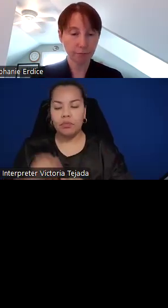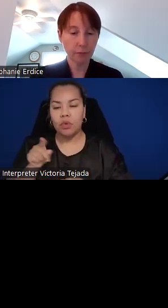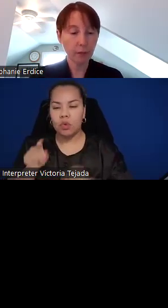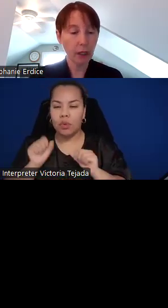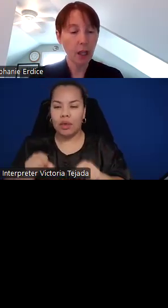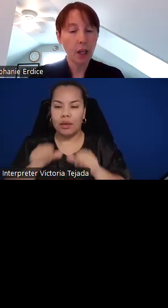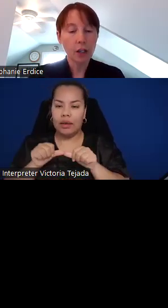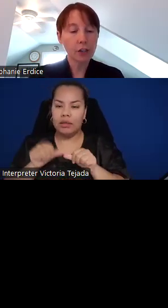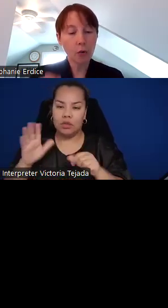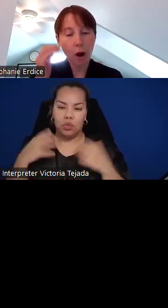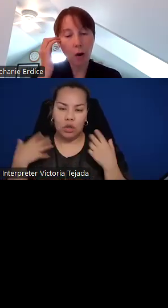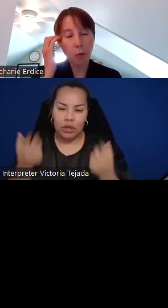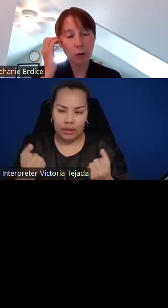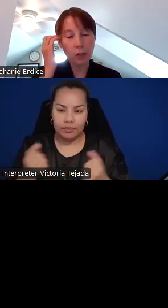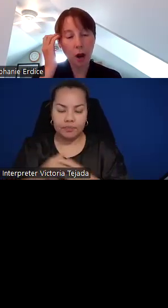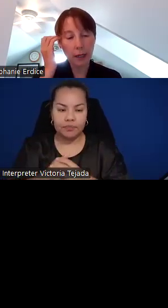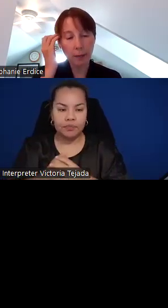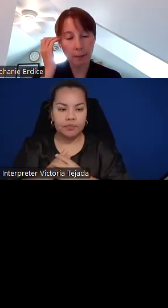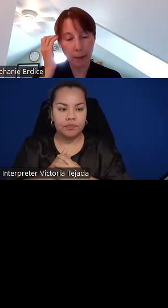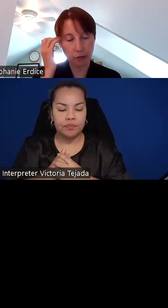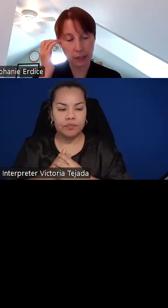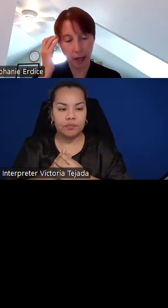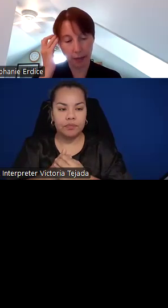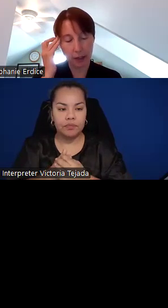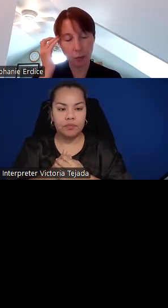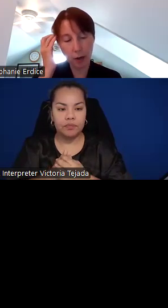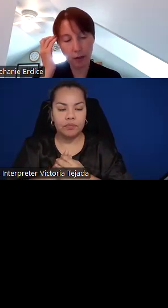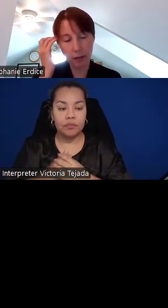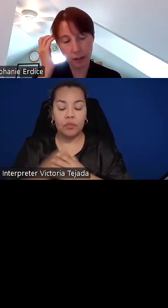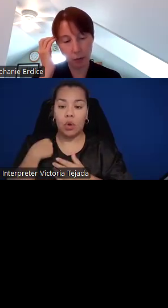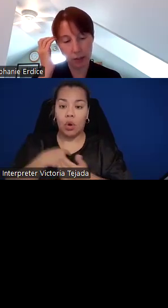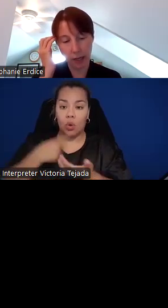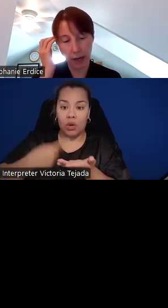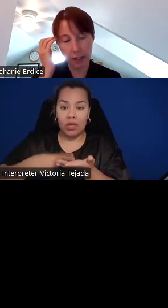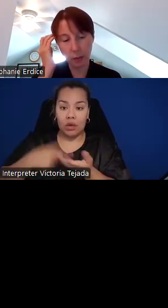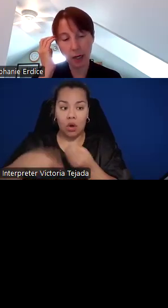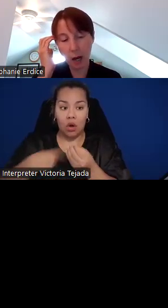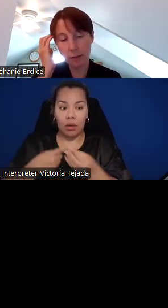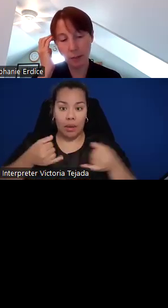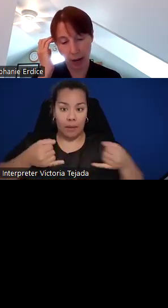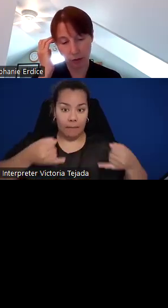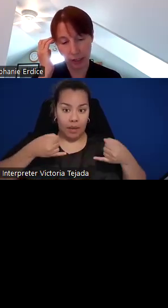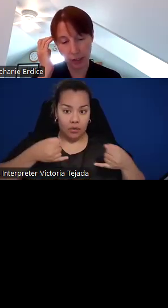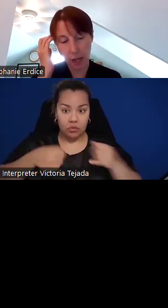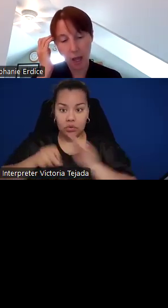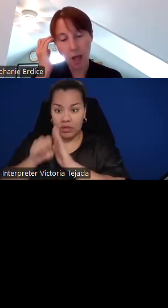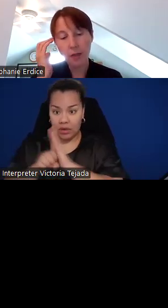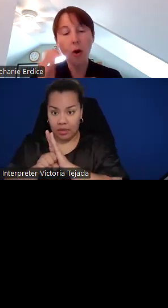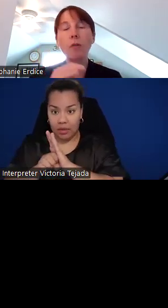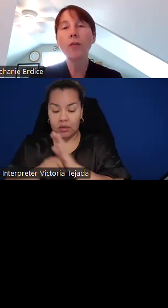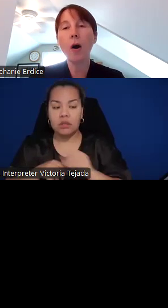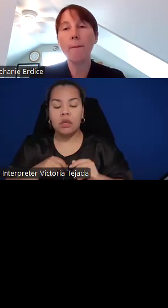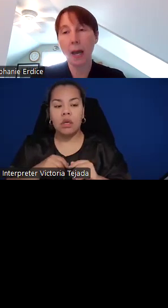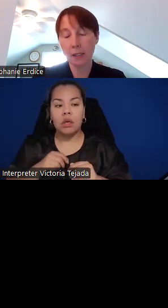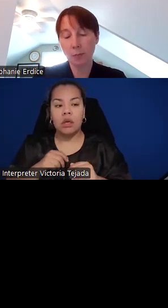healing. So when we're talking about boundaries and ethics, one of the things I want to say is when it comes to boundaries,